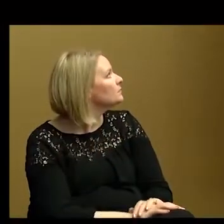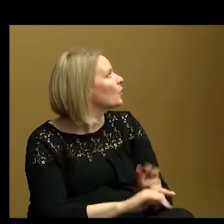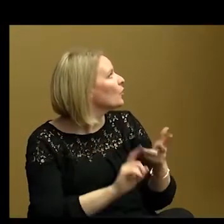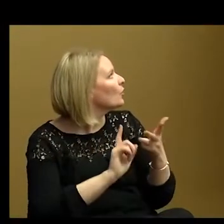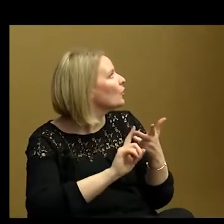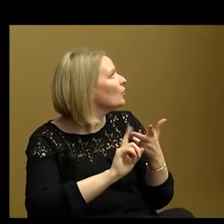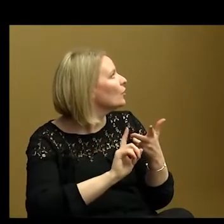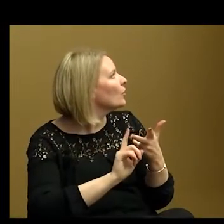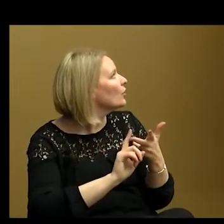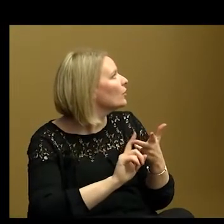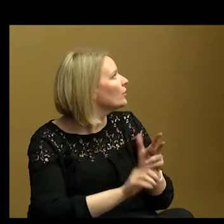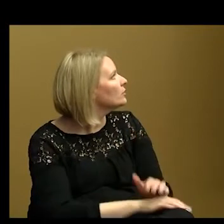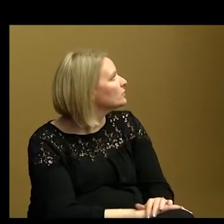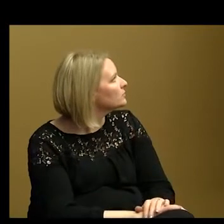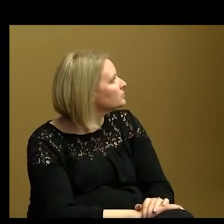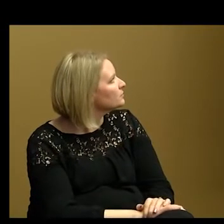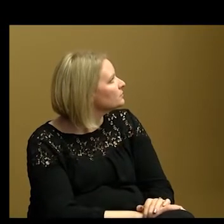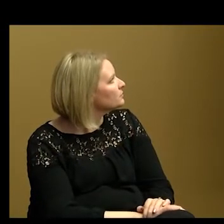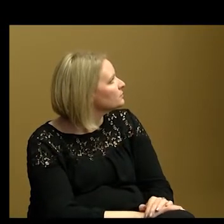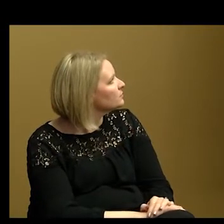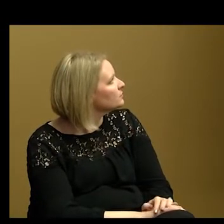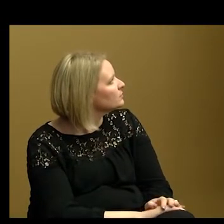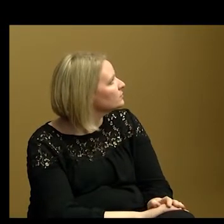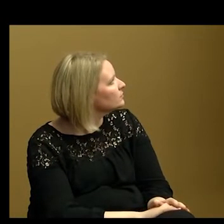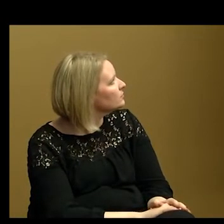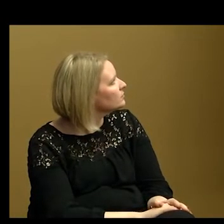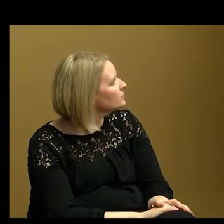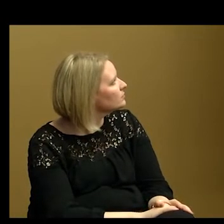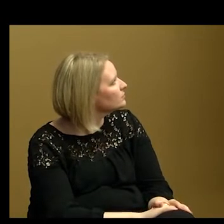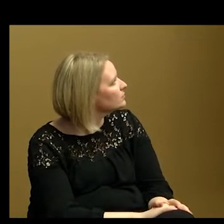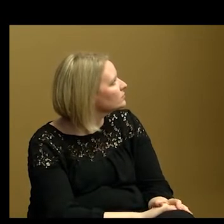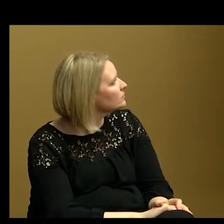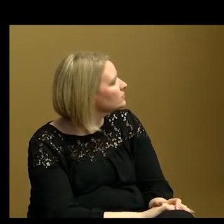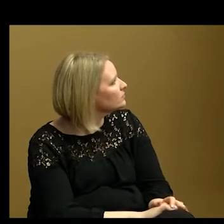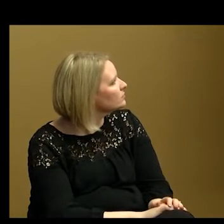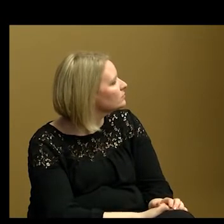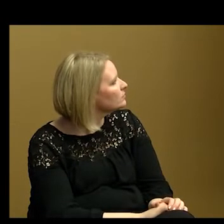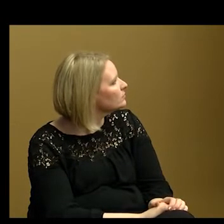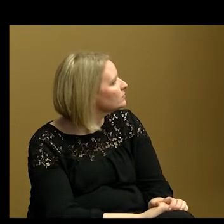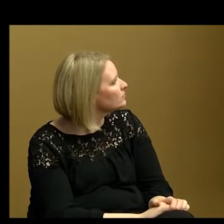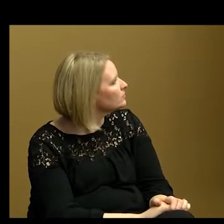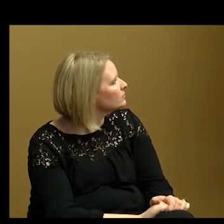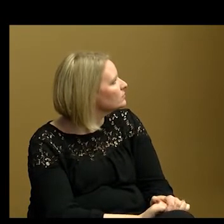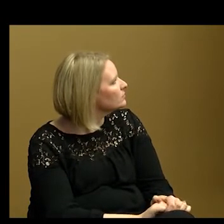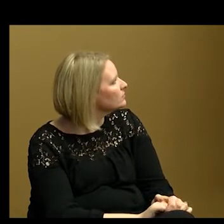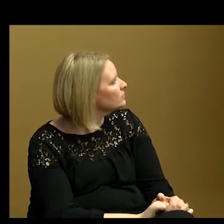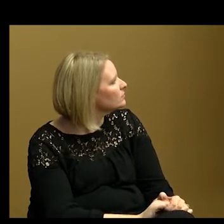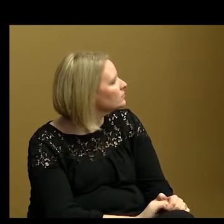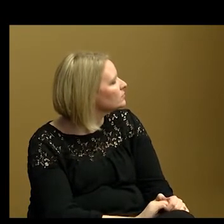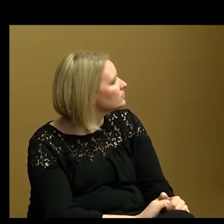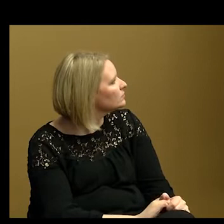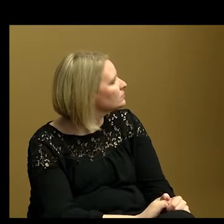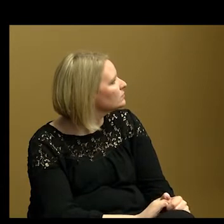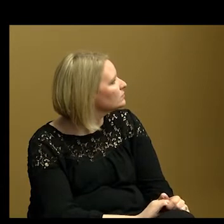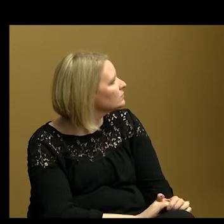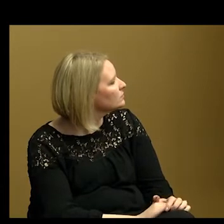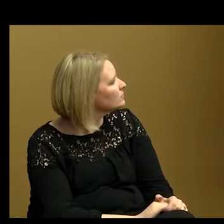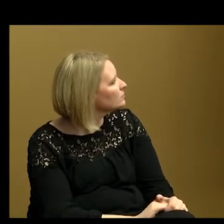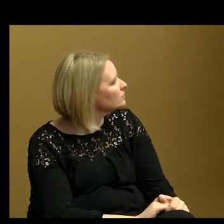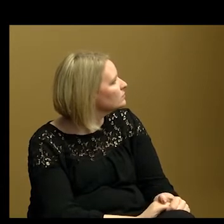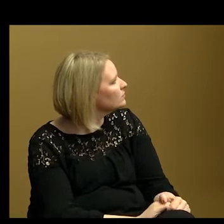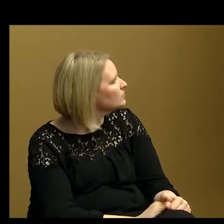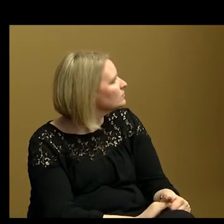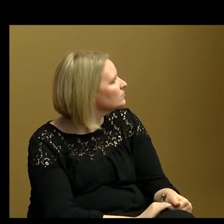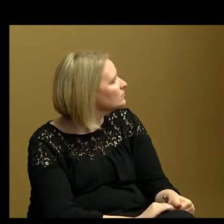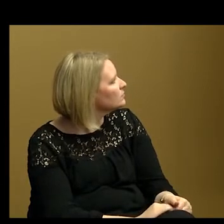third statement is, my child clearly tries to communicate his needs to me. He knows how to get me to do